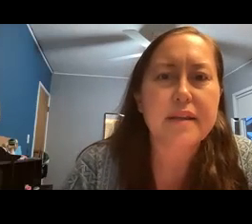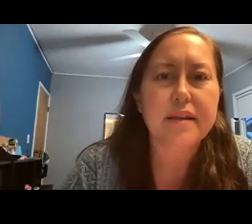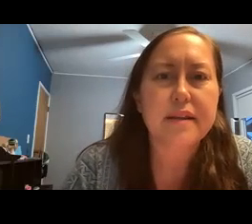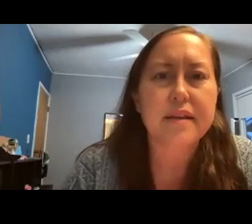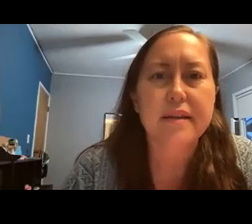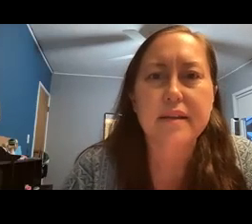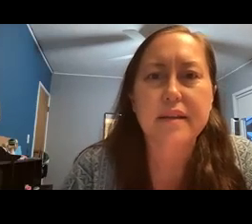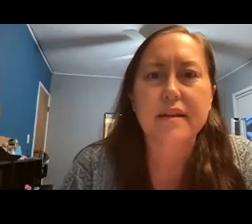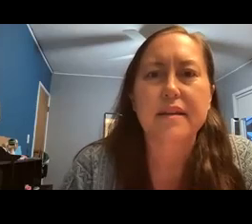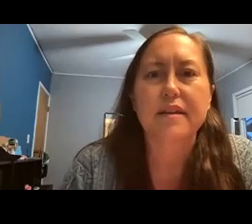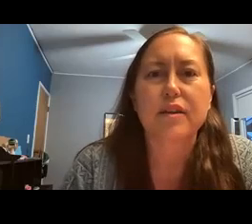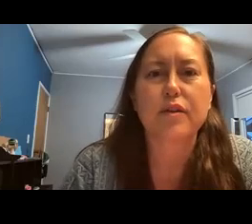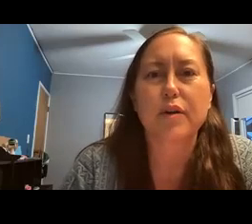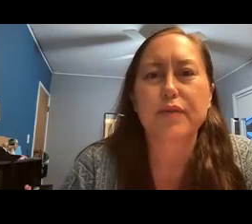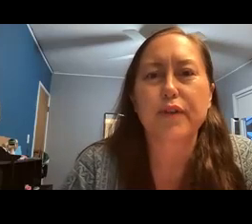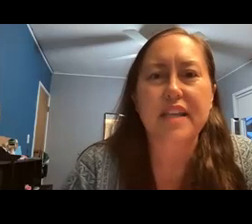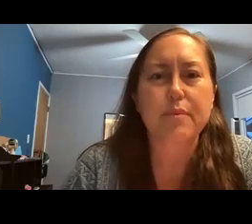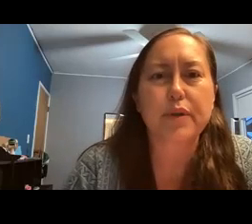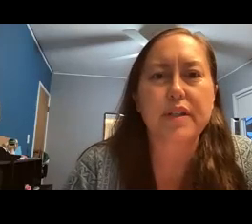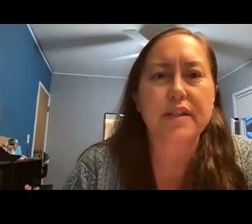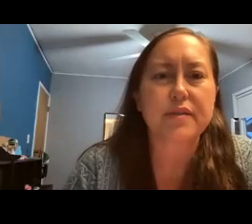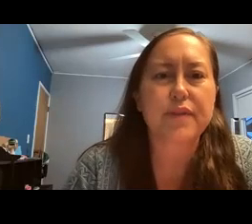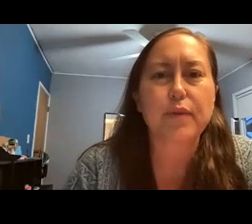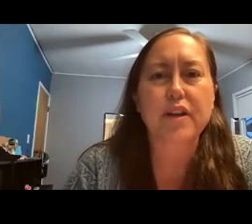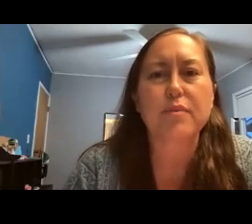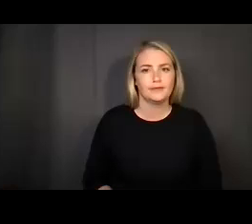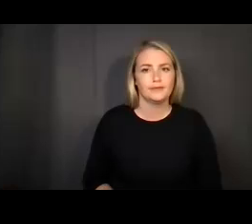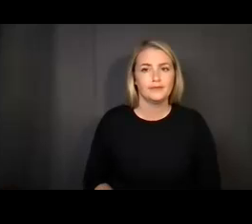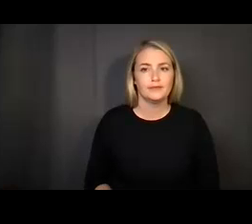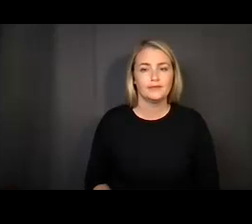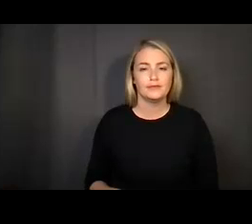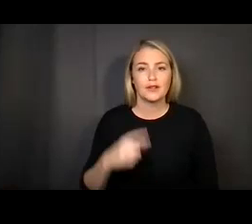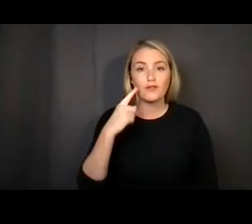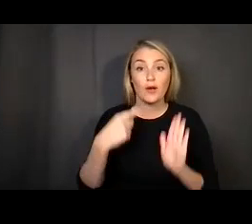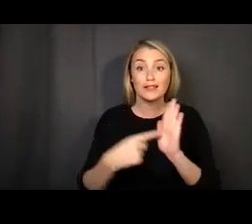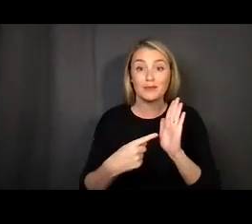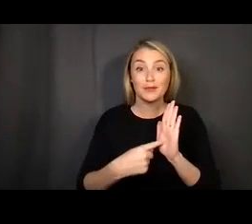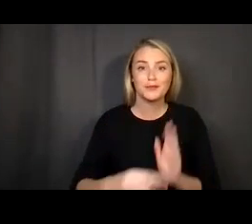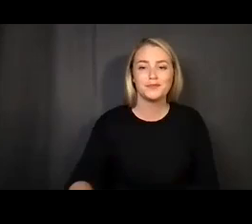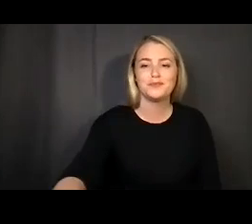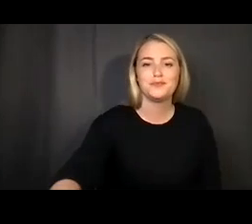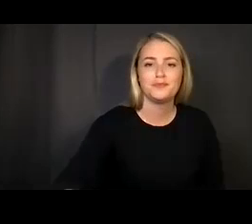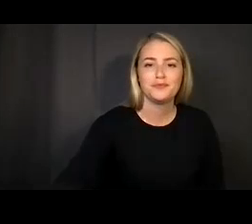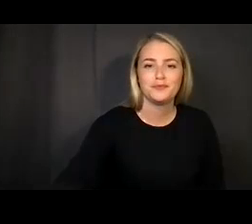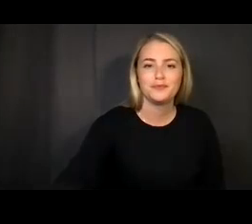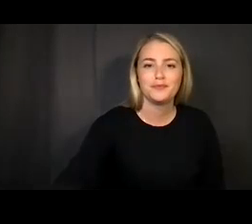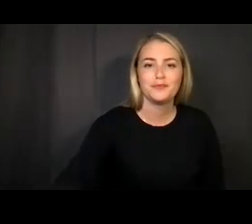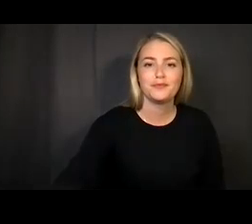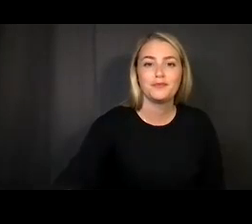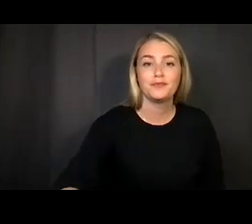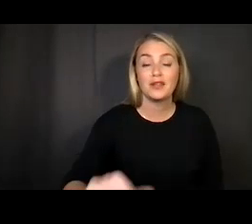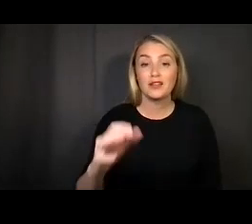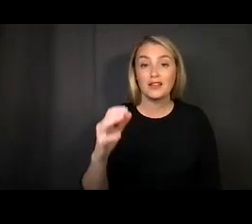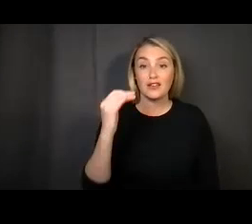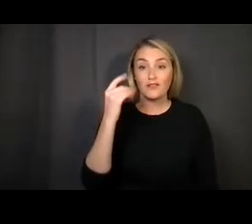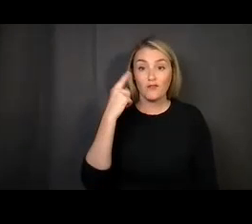When you go, for example, in fifth grade, you might see it organized by day of the week, and then